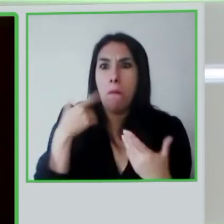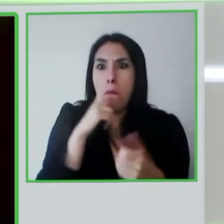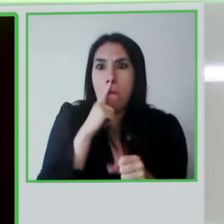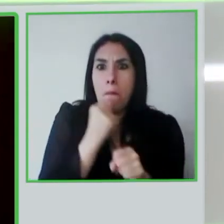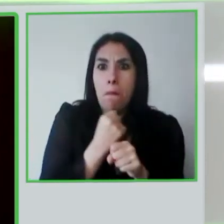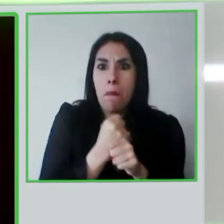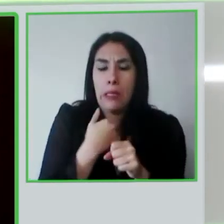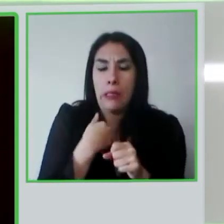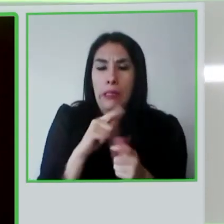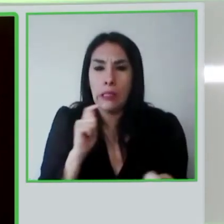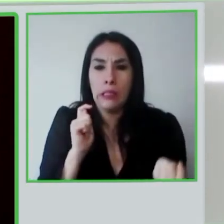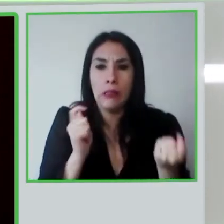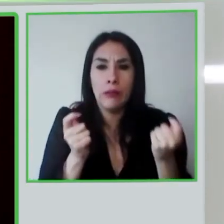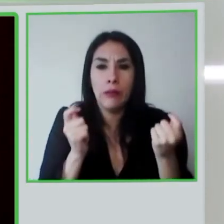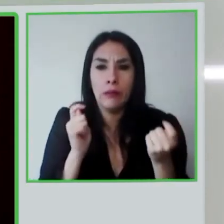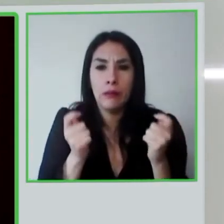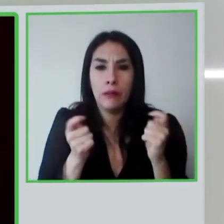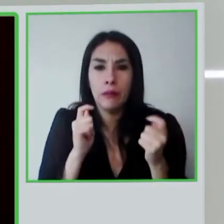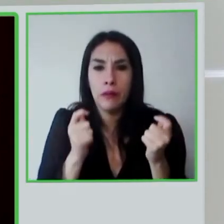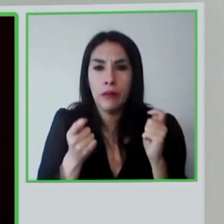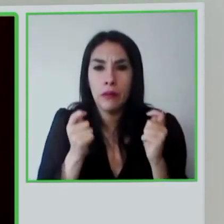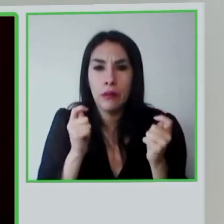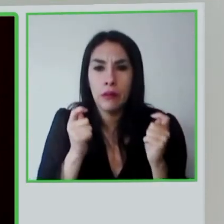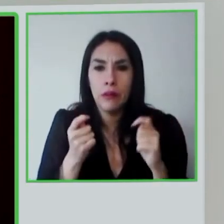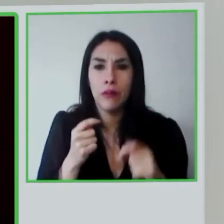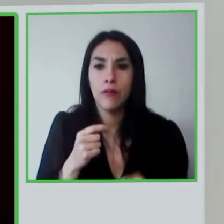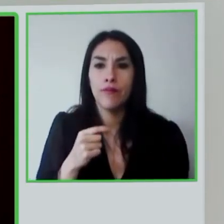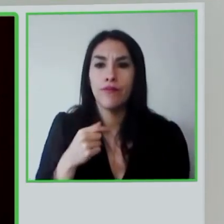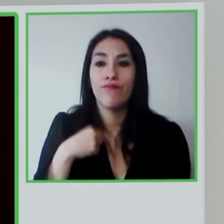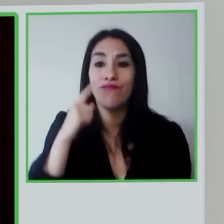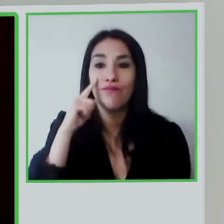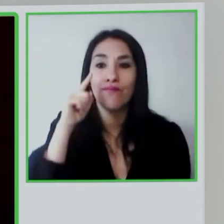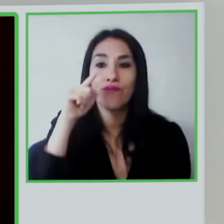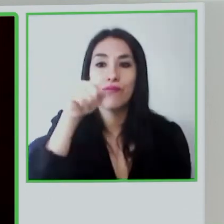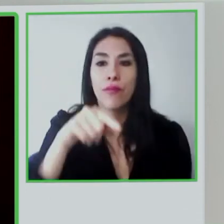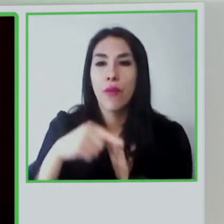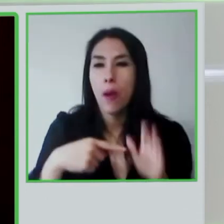to be done on the companies. And that could help